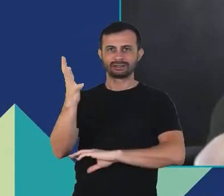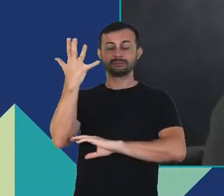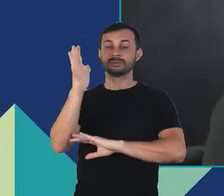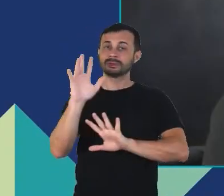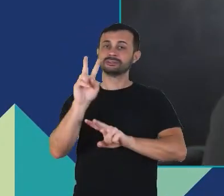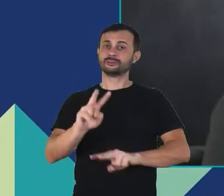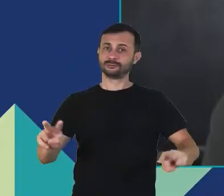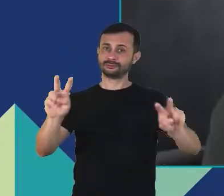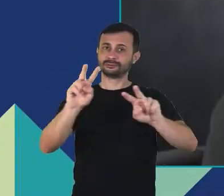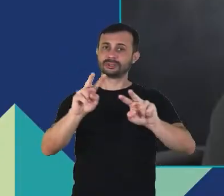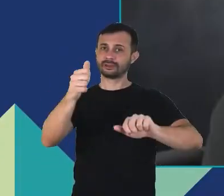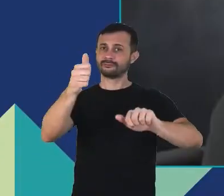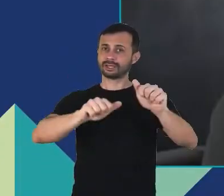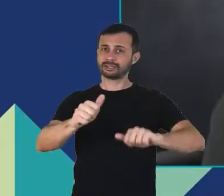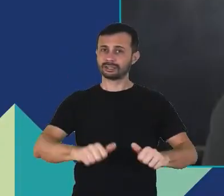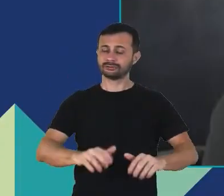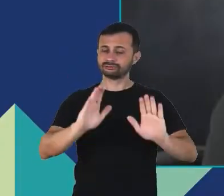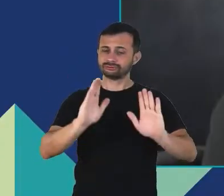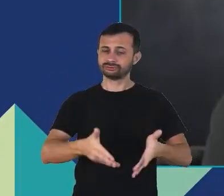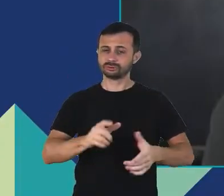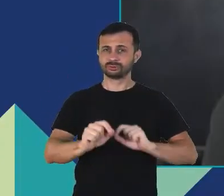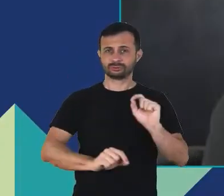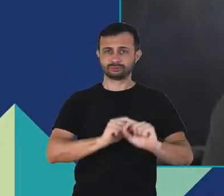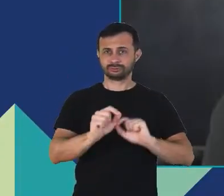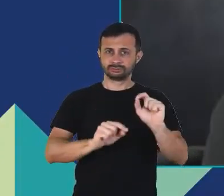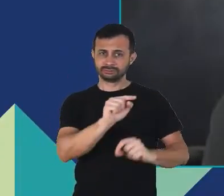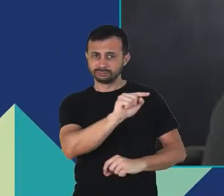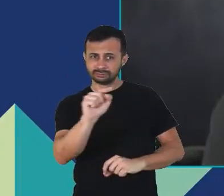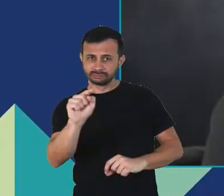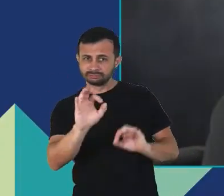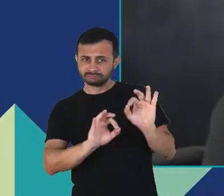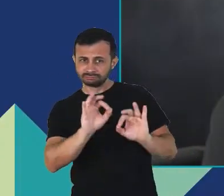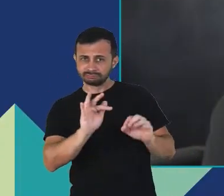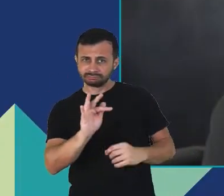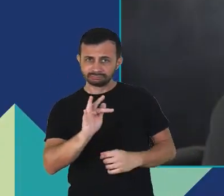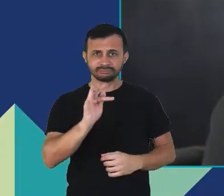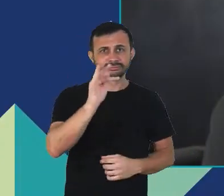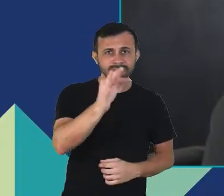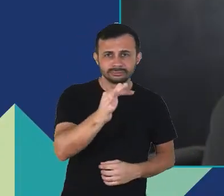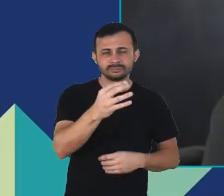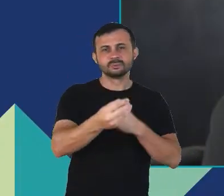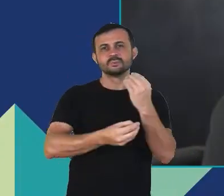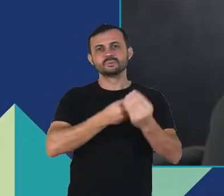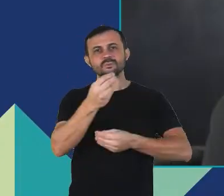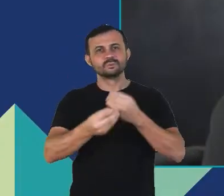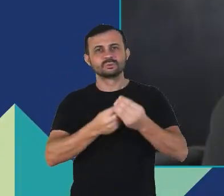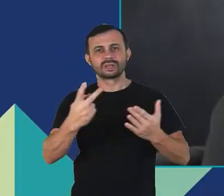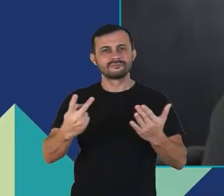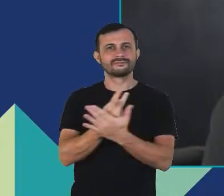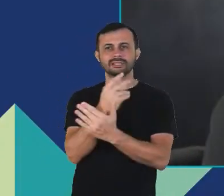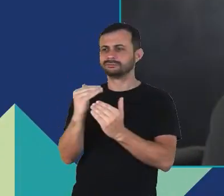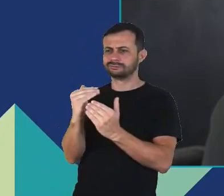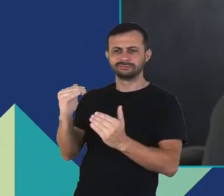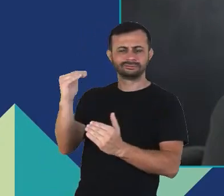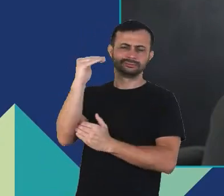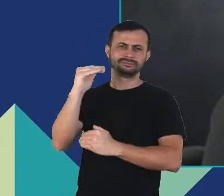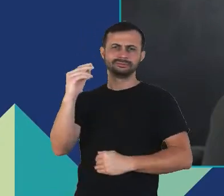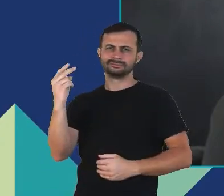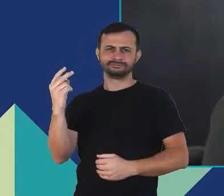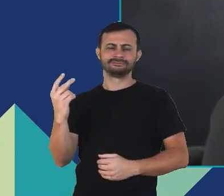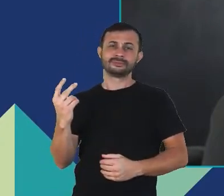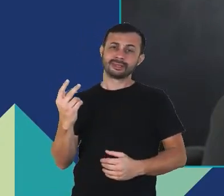if you design to extreme events, okay, so whatever you